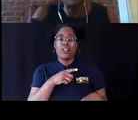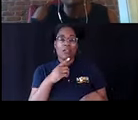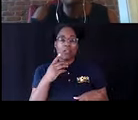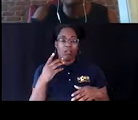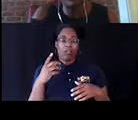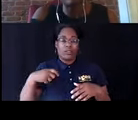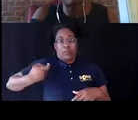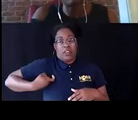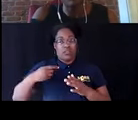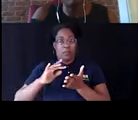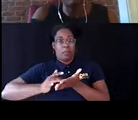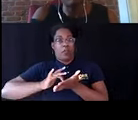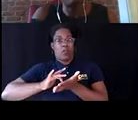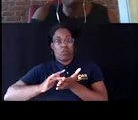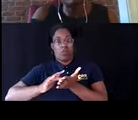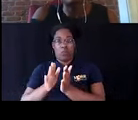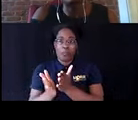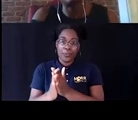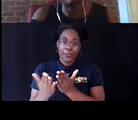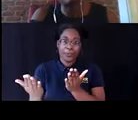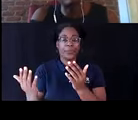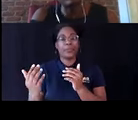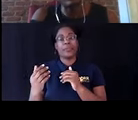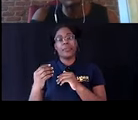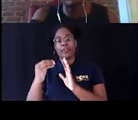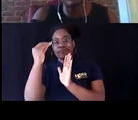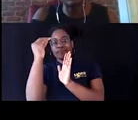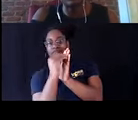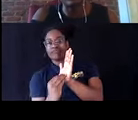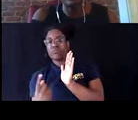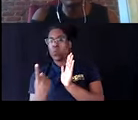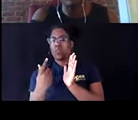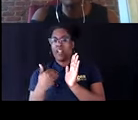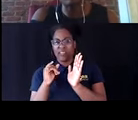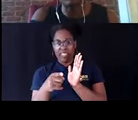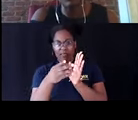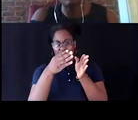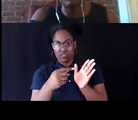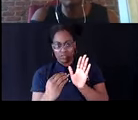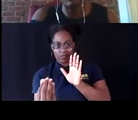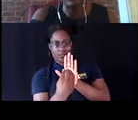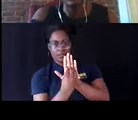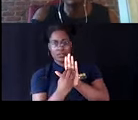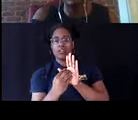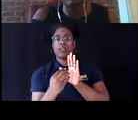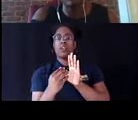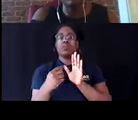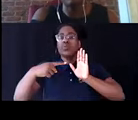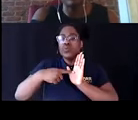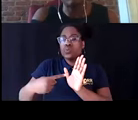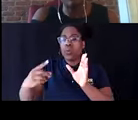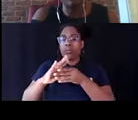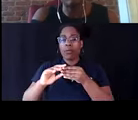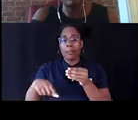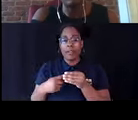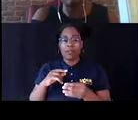Spanish medical texts throughout the 15 to 17 and 1800s about intersex people. Elena